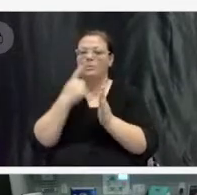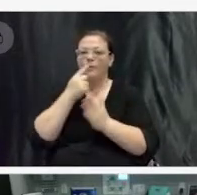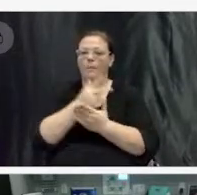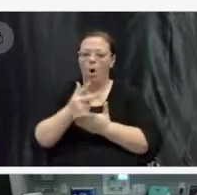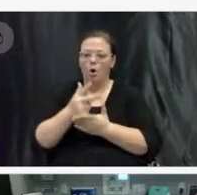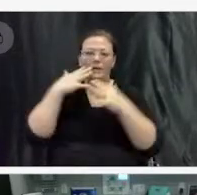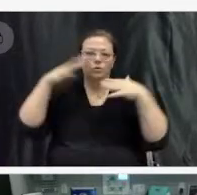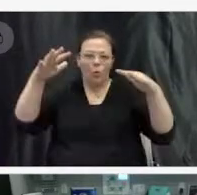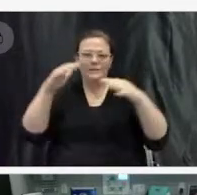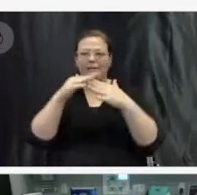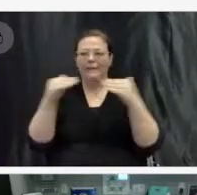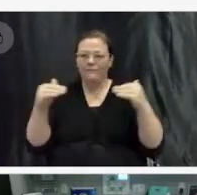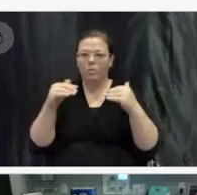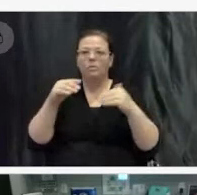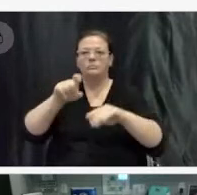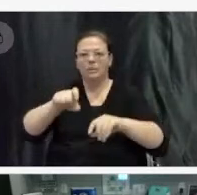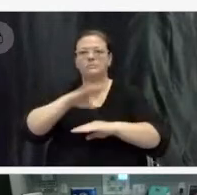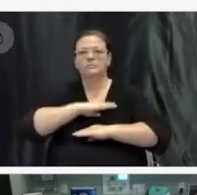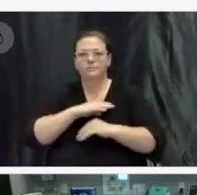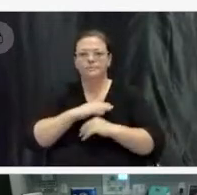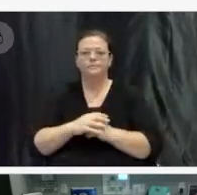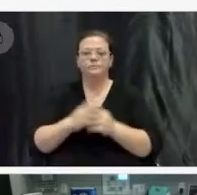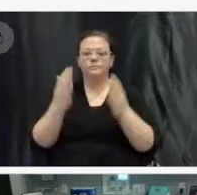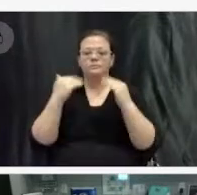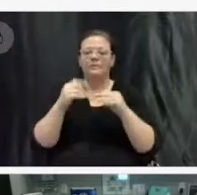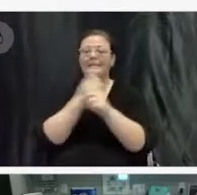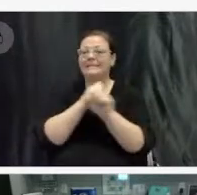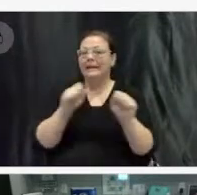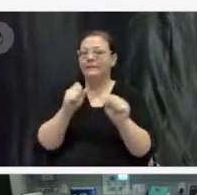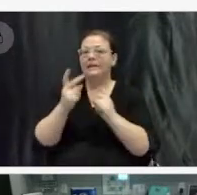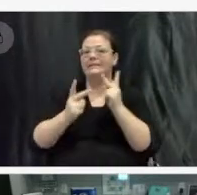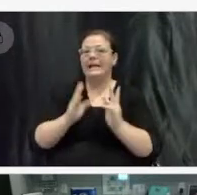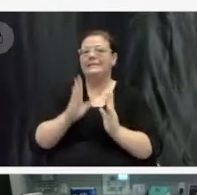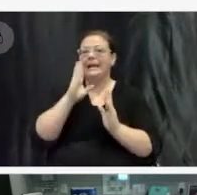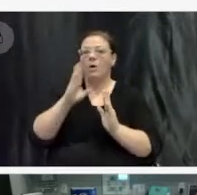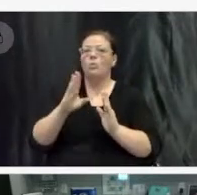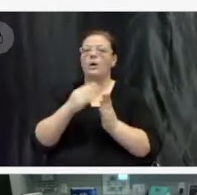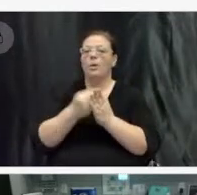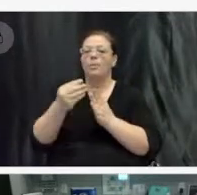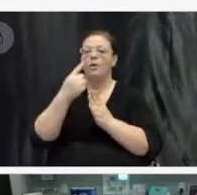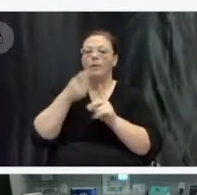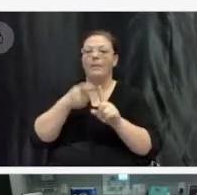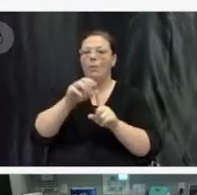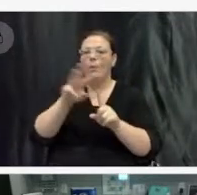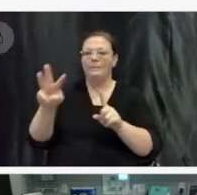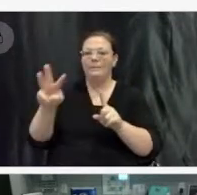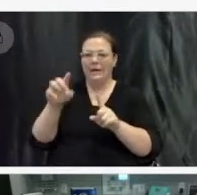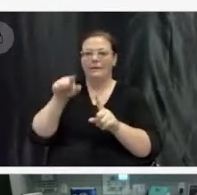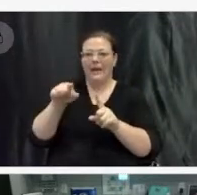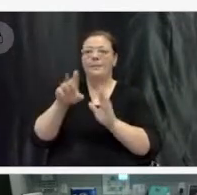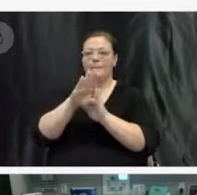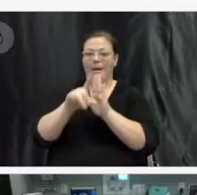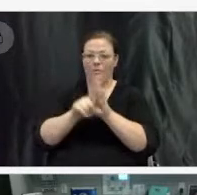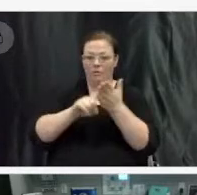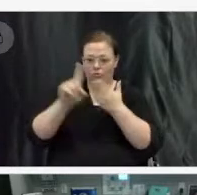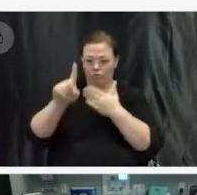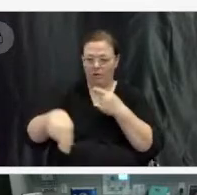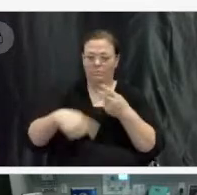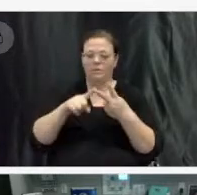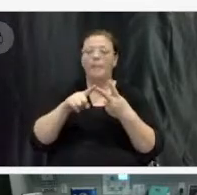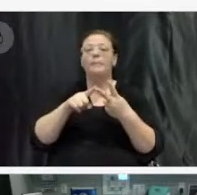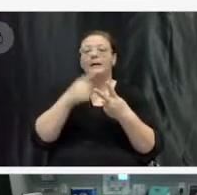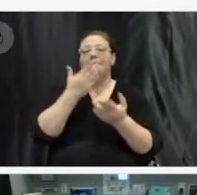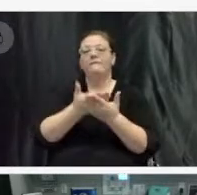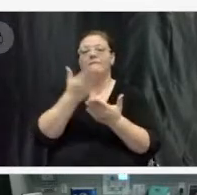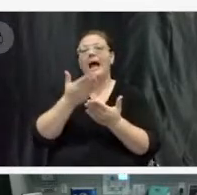noise level, and etc. Safety. Guests who book on the platform are background checked, have to provide a valid